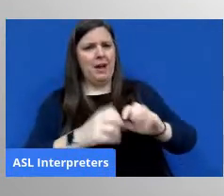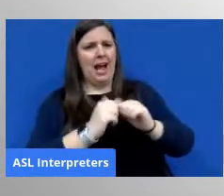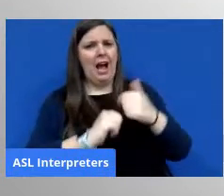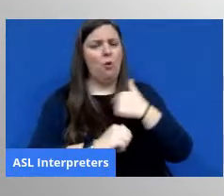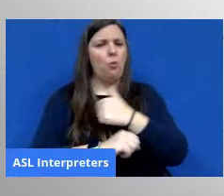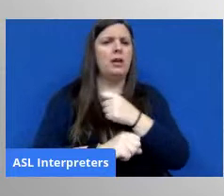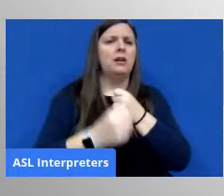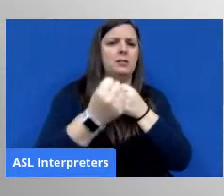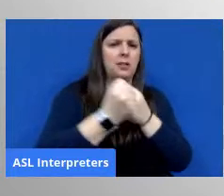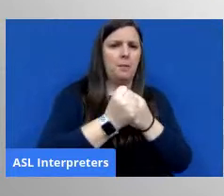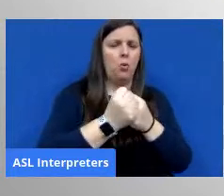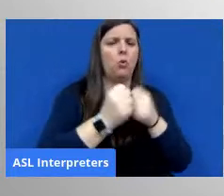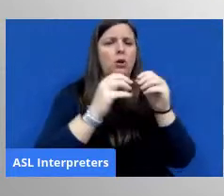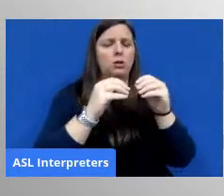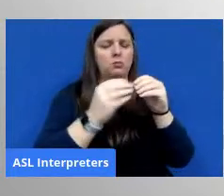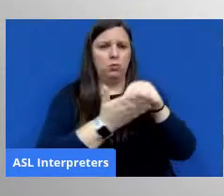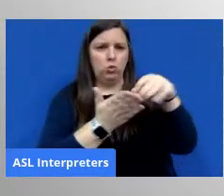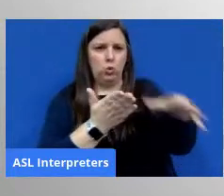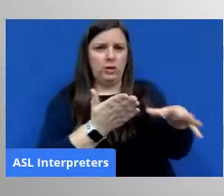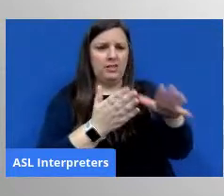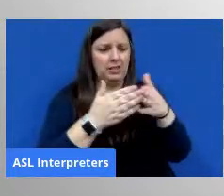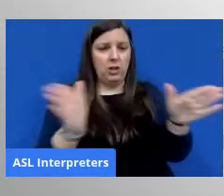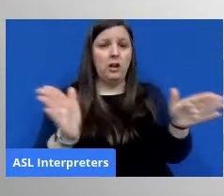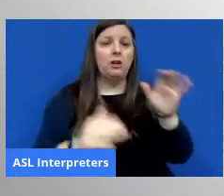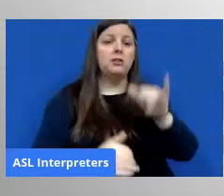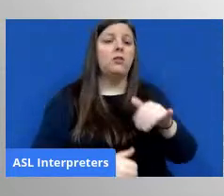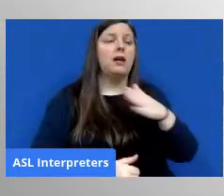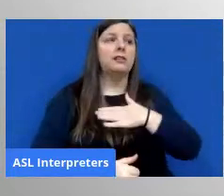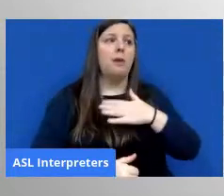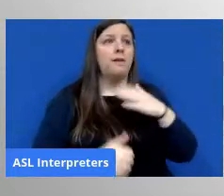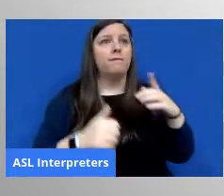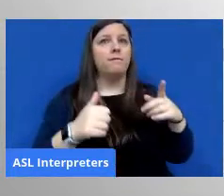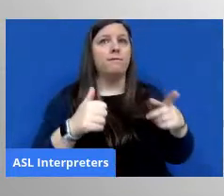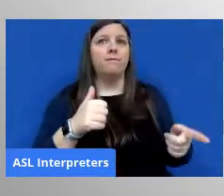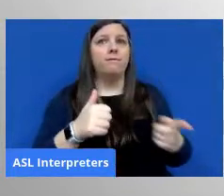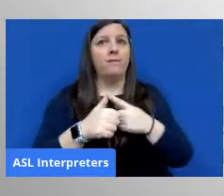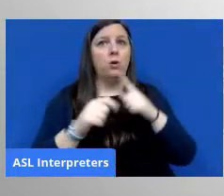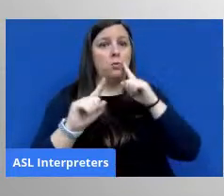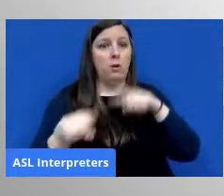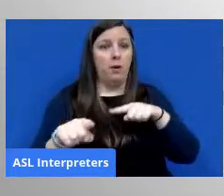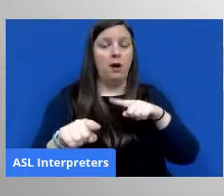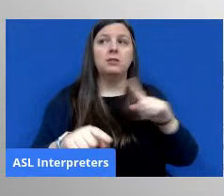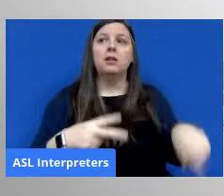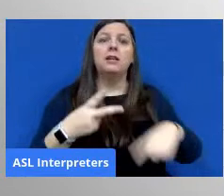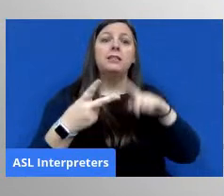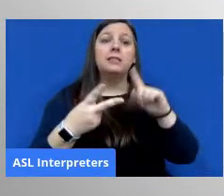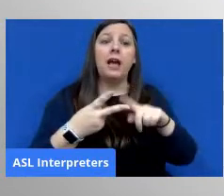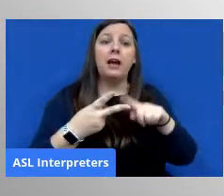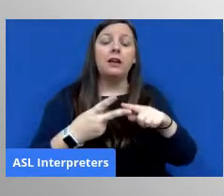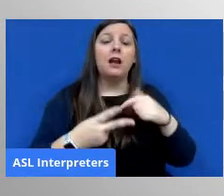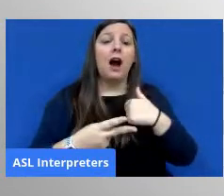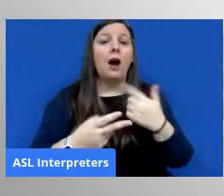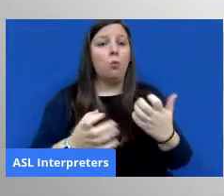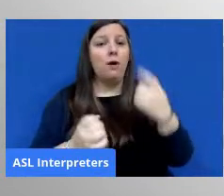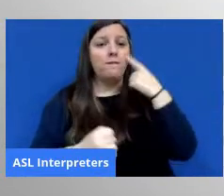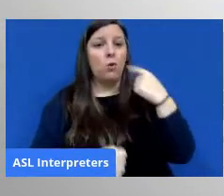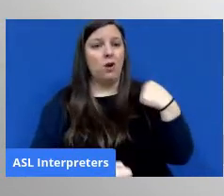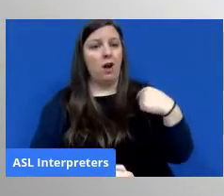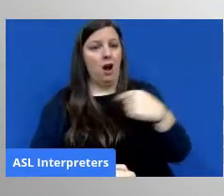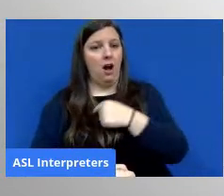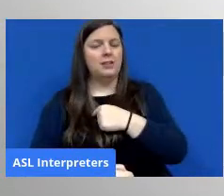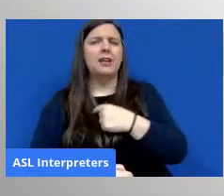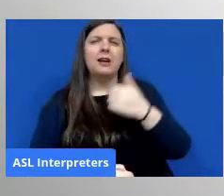is my first response. Secondly, is that I would like for us to look, because the school to